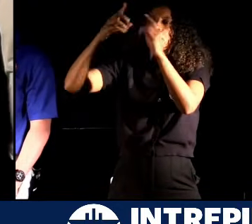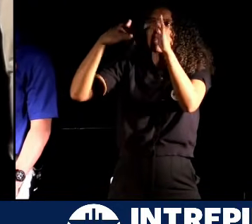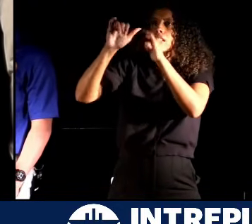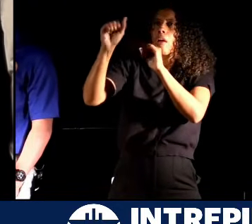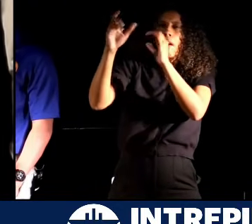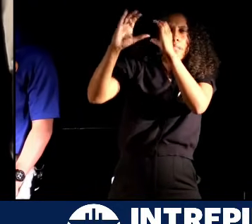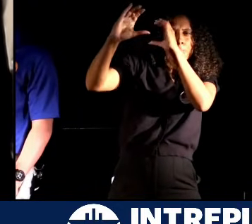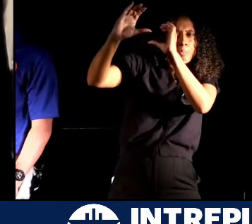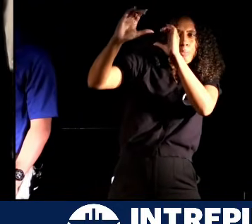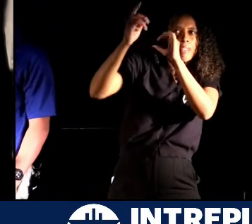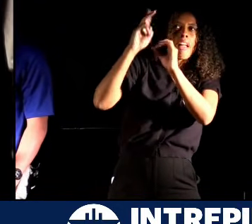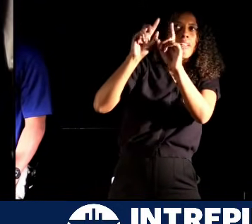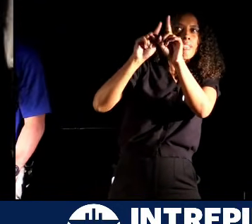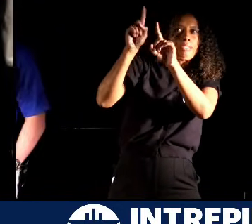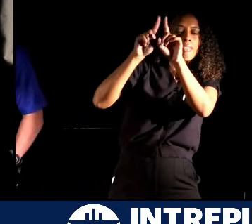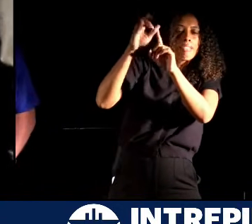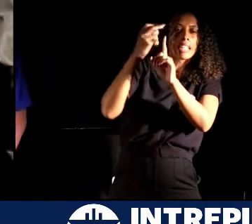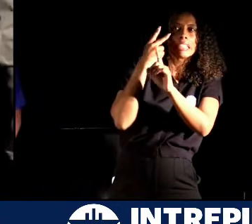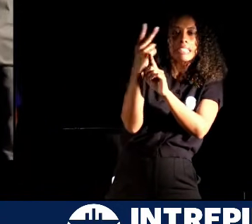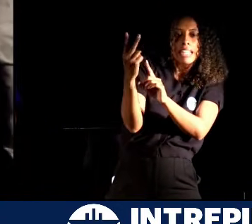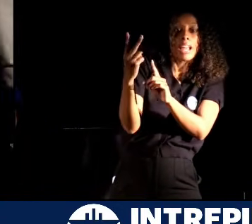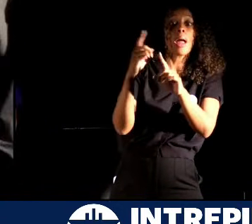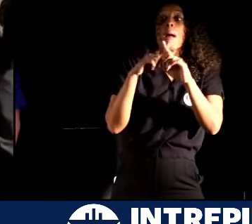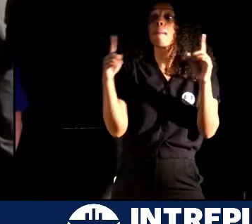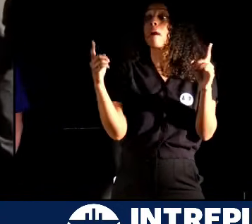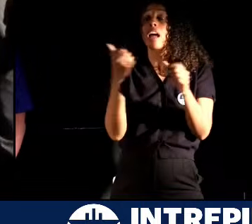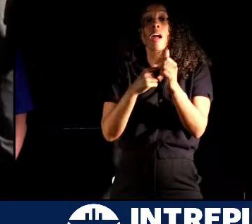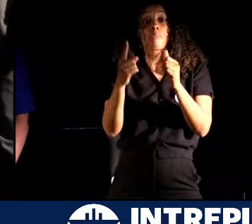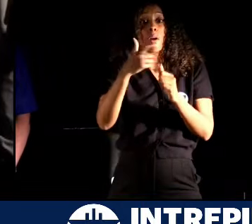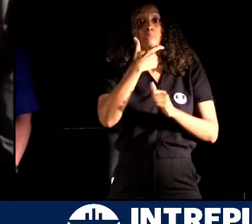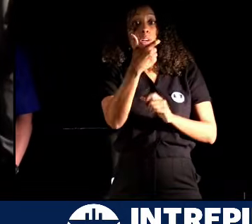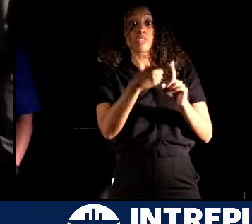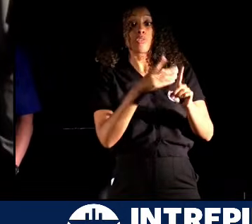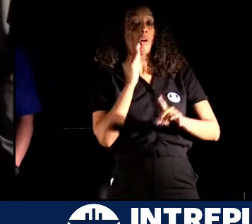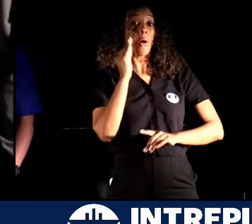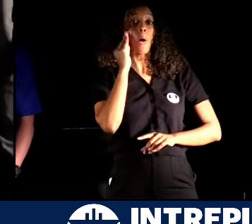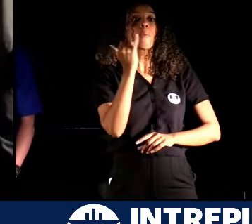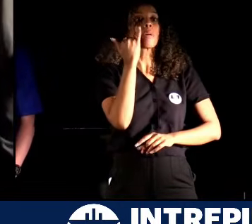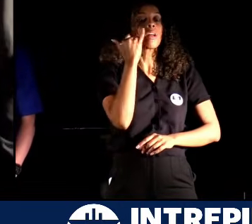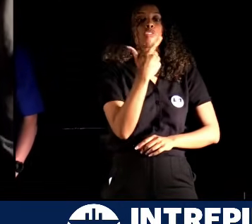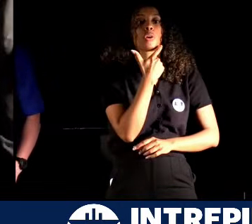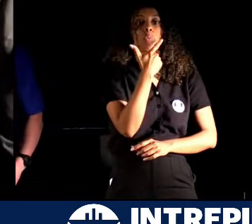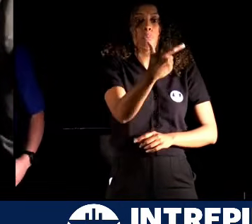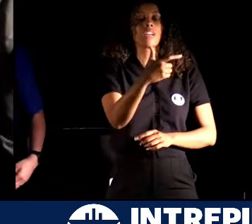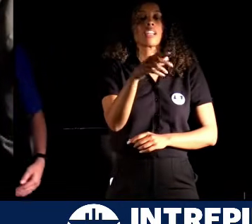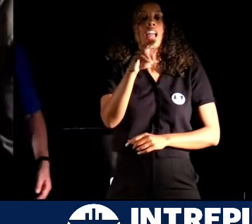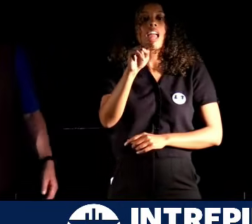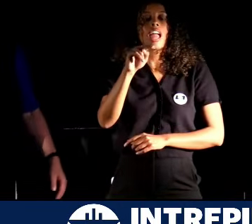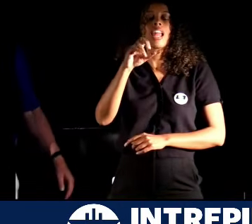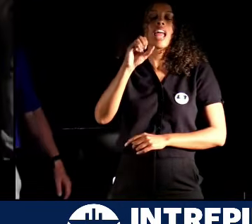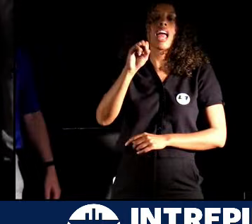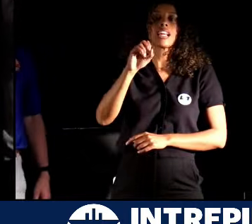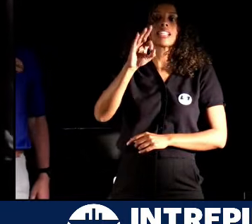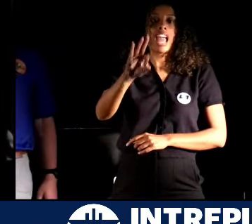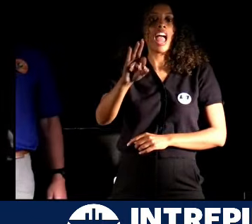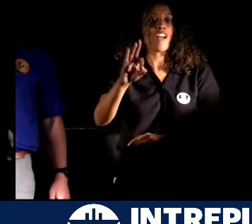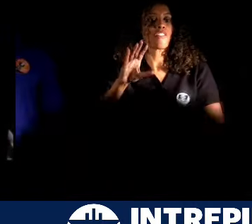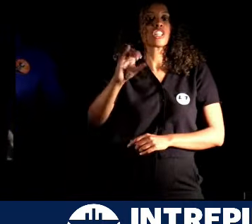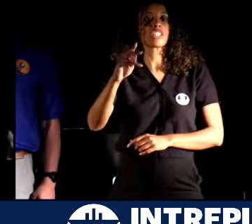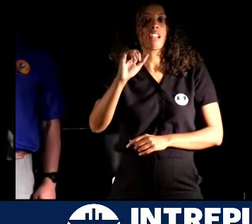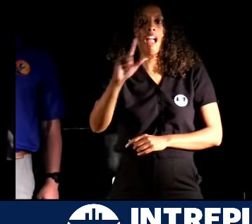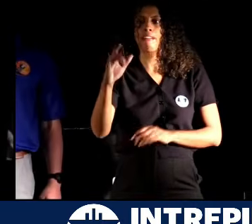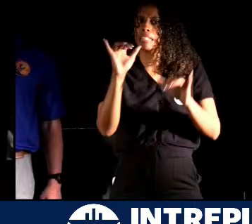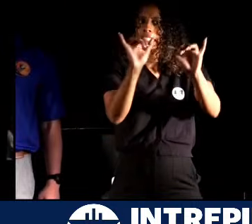how those telescopes work. But everyone, for those of you tuning in at home, if you're watching via the NSF channel, stick around because